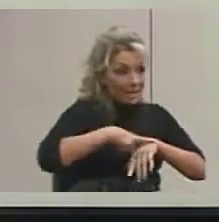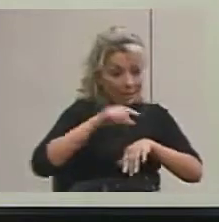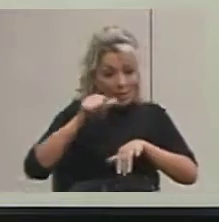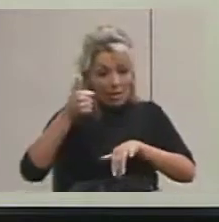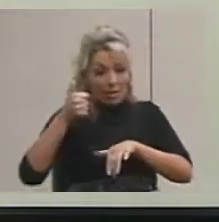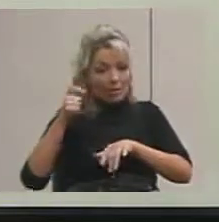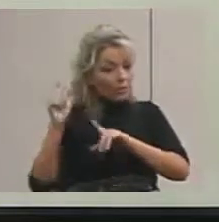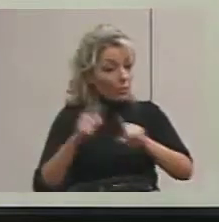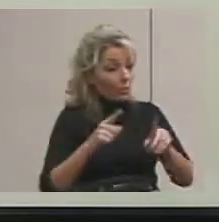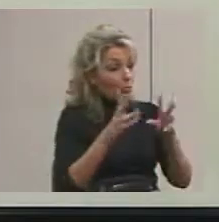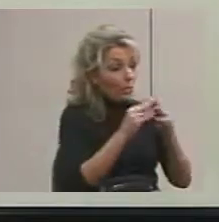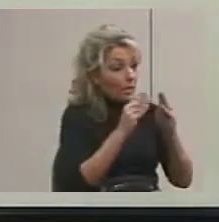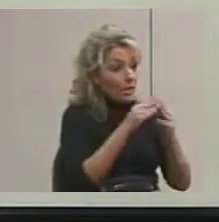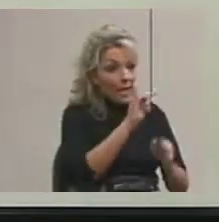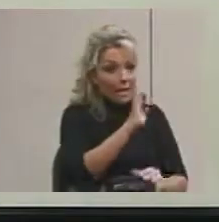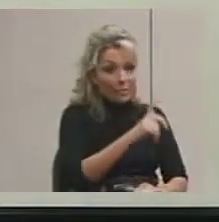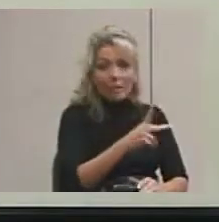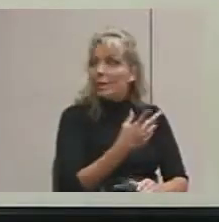come to a meeting,